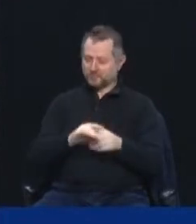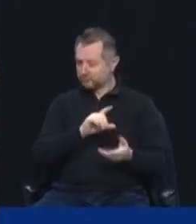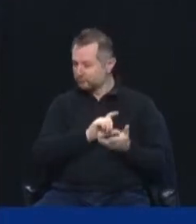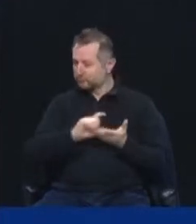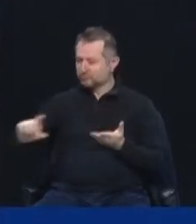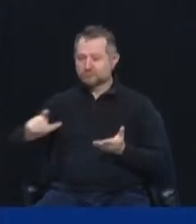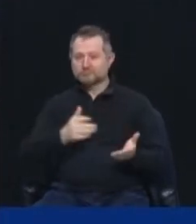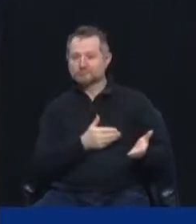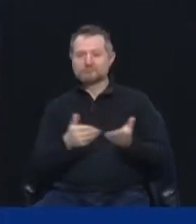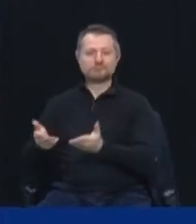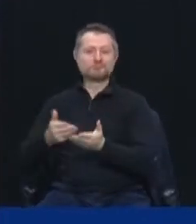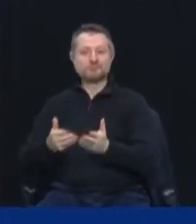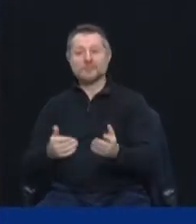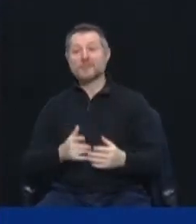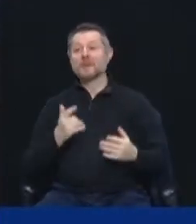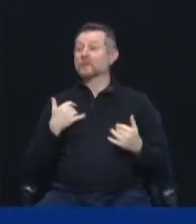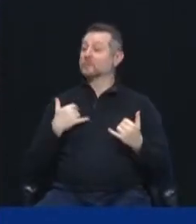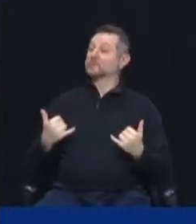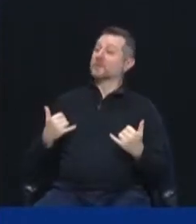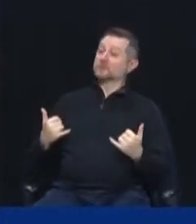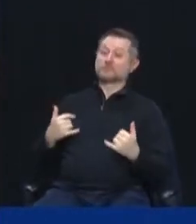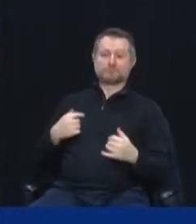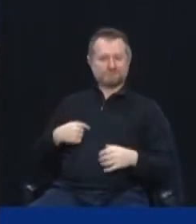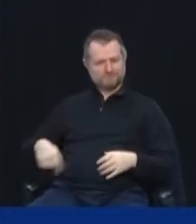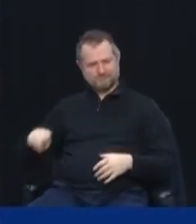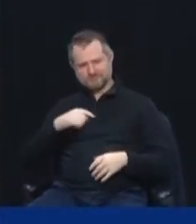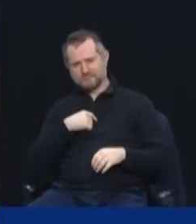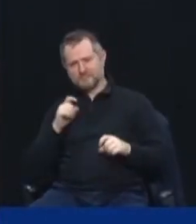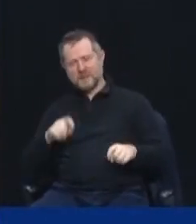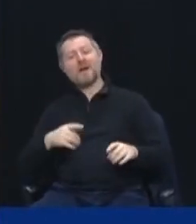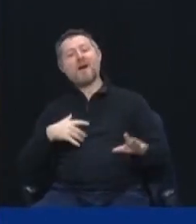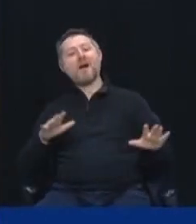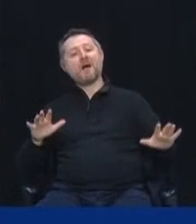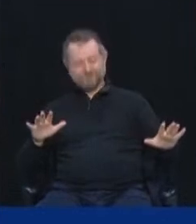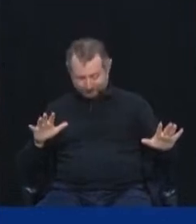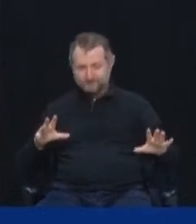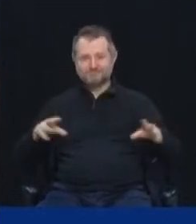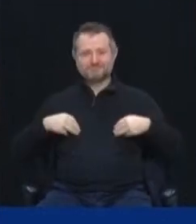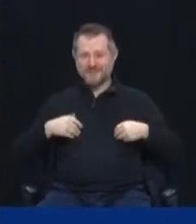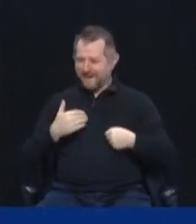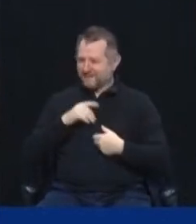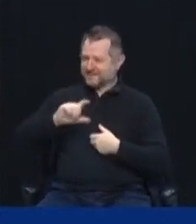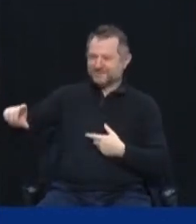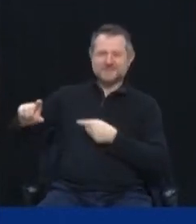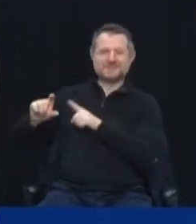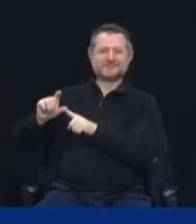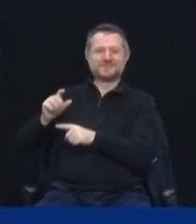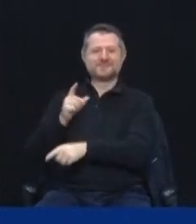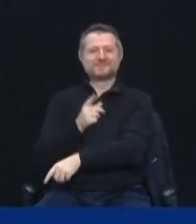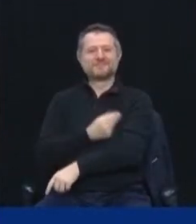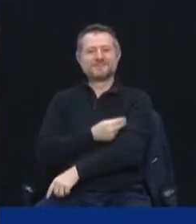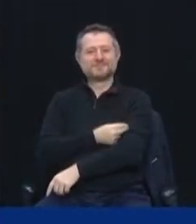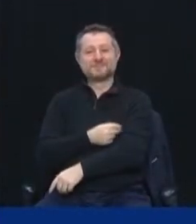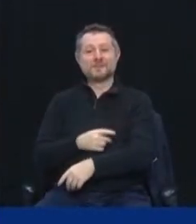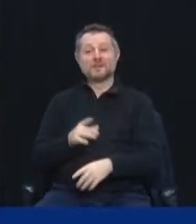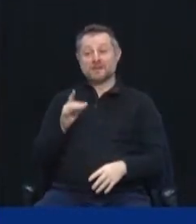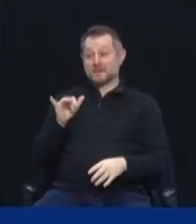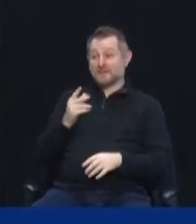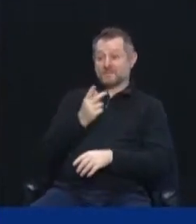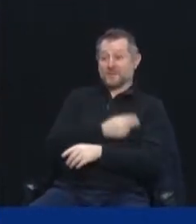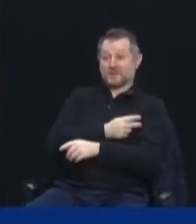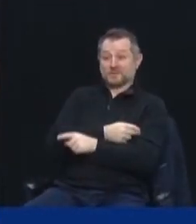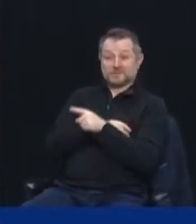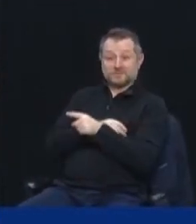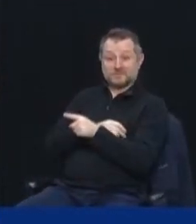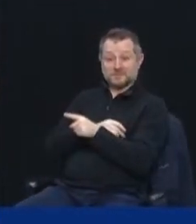Now we just need people to get the vaccinations. Vaccines don't do any good for people if they